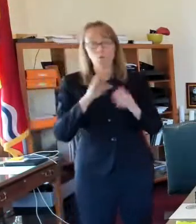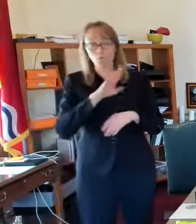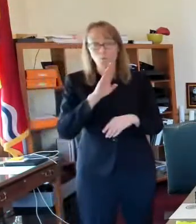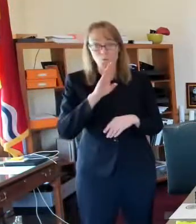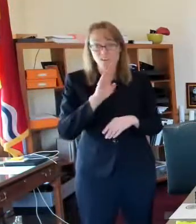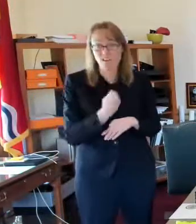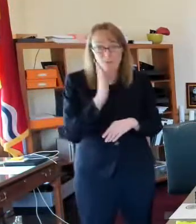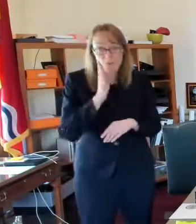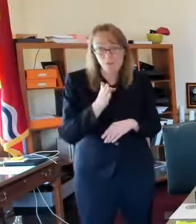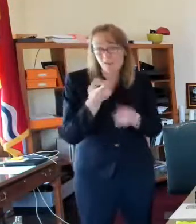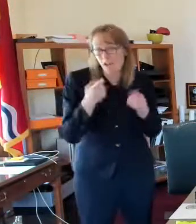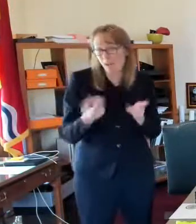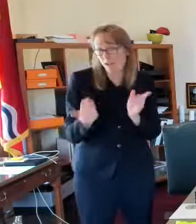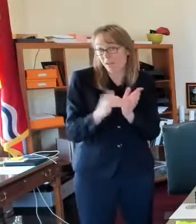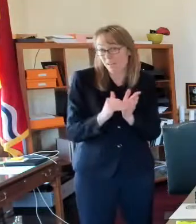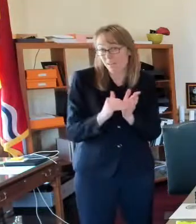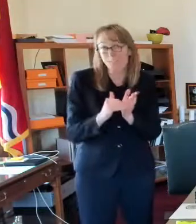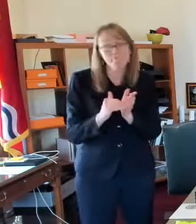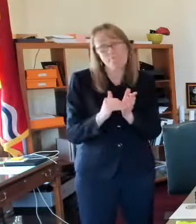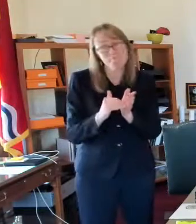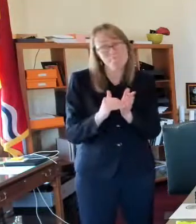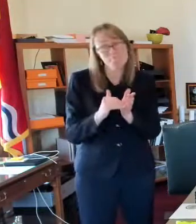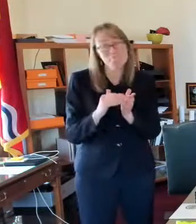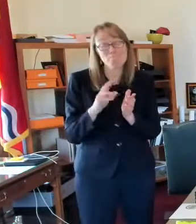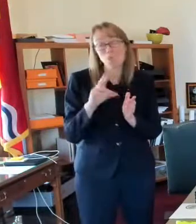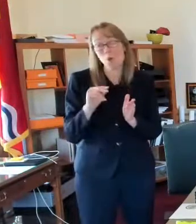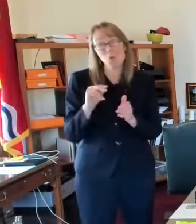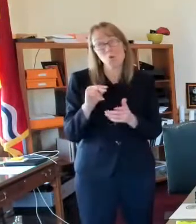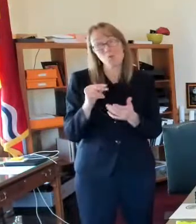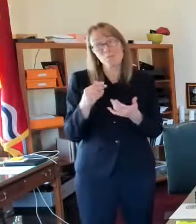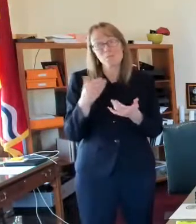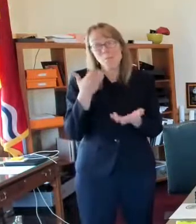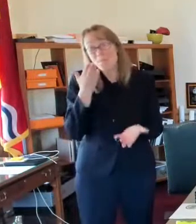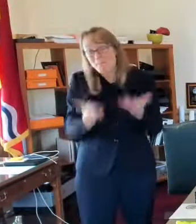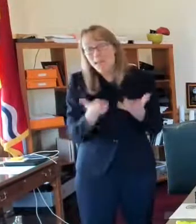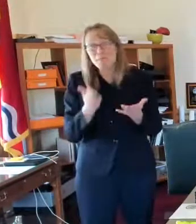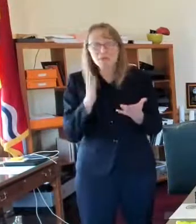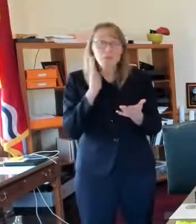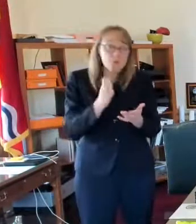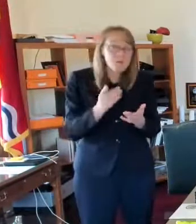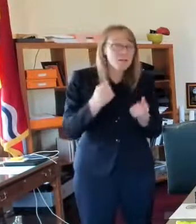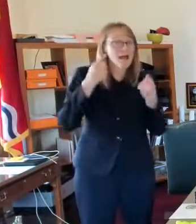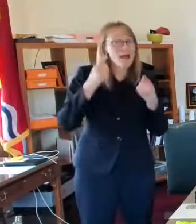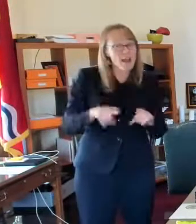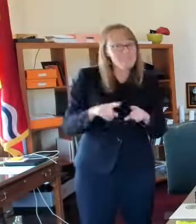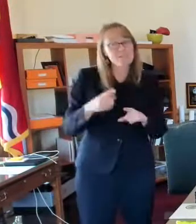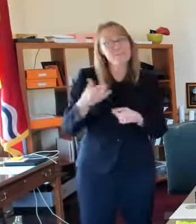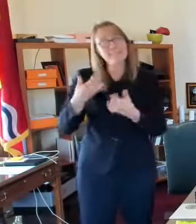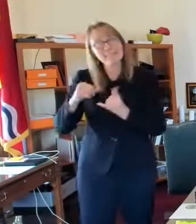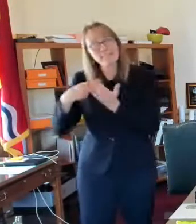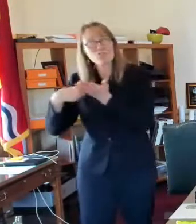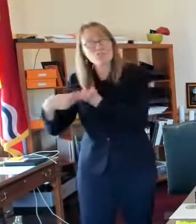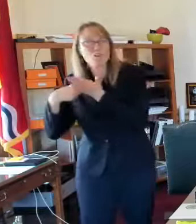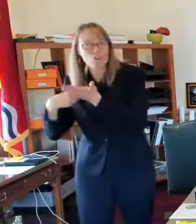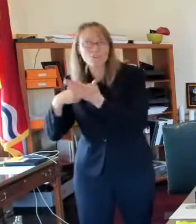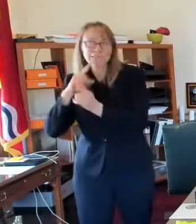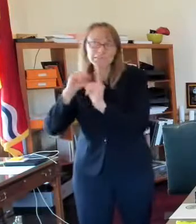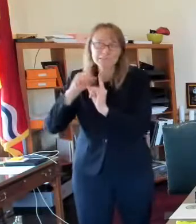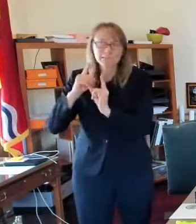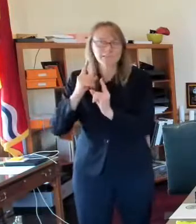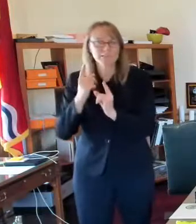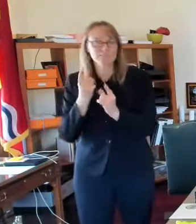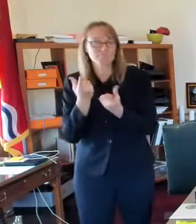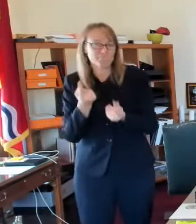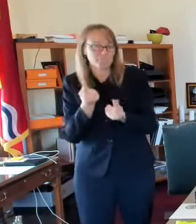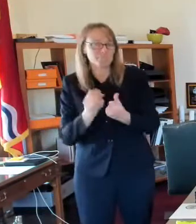Something that we're talking about. Aaron has a question about mortgage assistance and rental assistance. Who is eligible for CARES